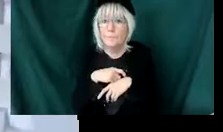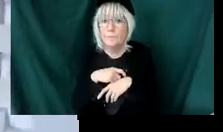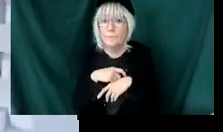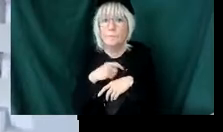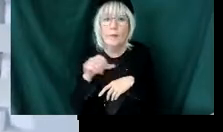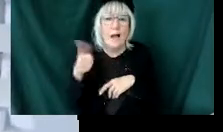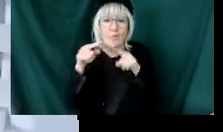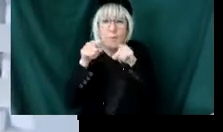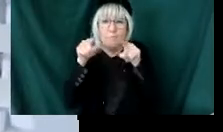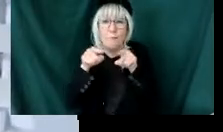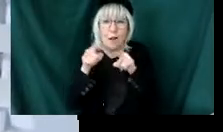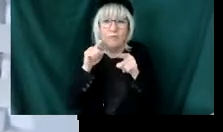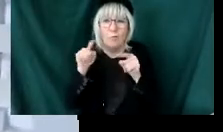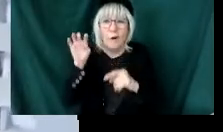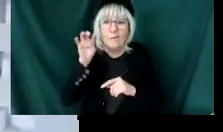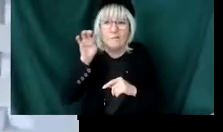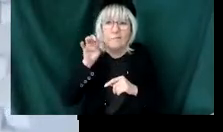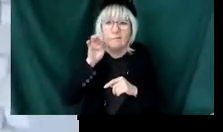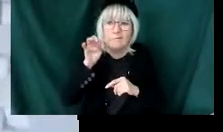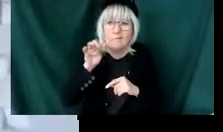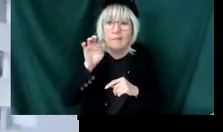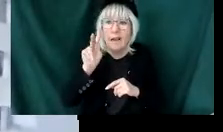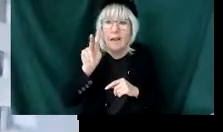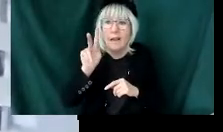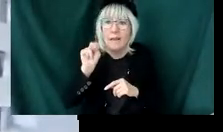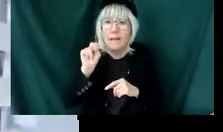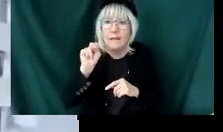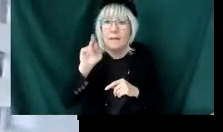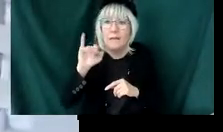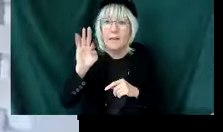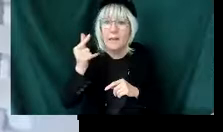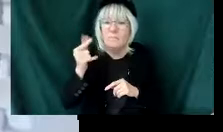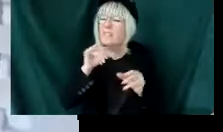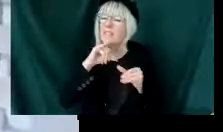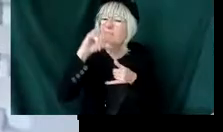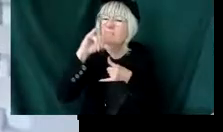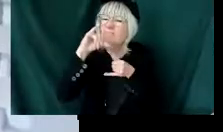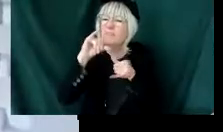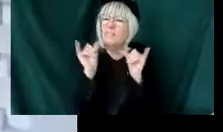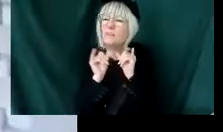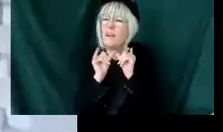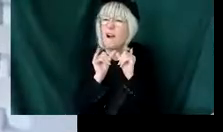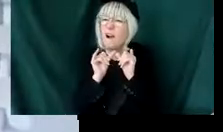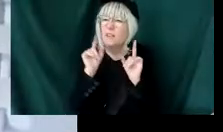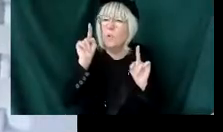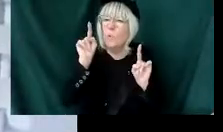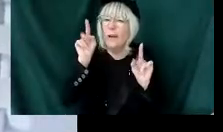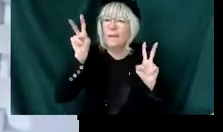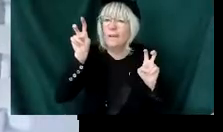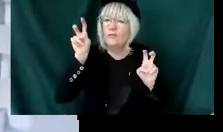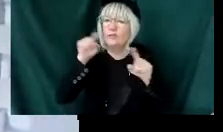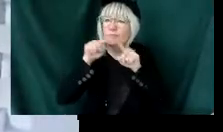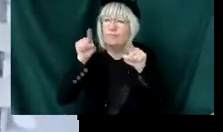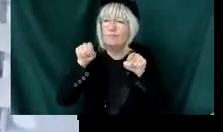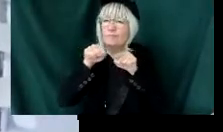another box of knitting, about the same size, about 1 inch by 1 inch. Here I am showing